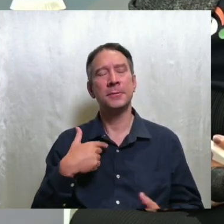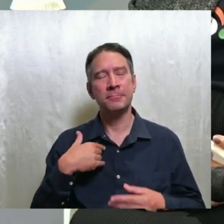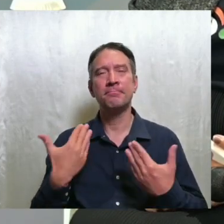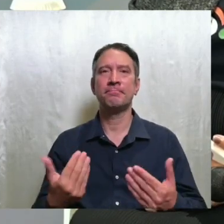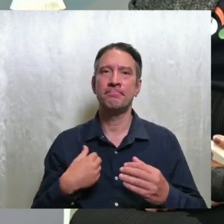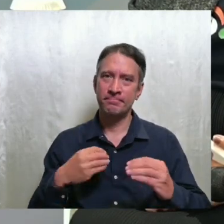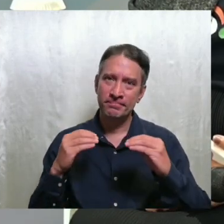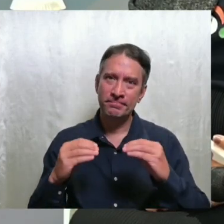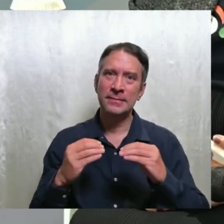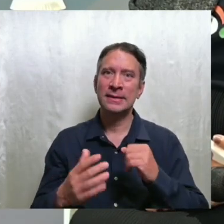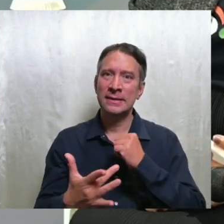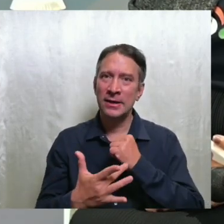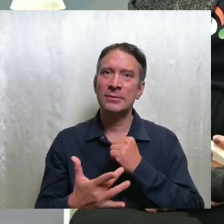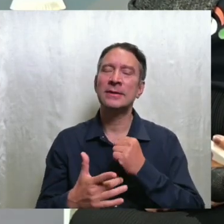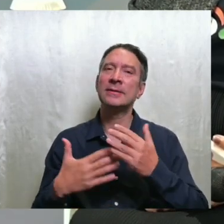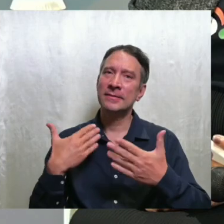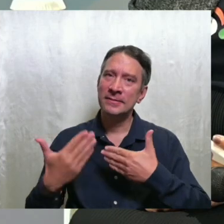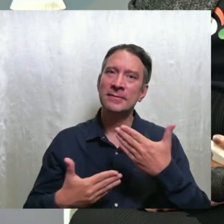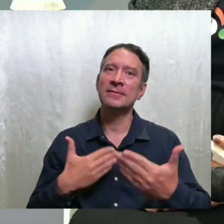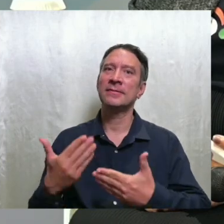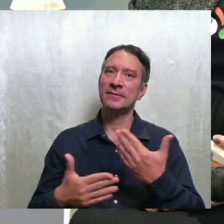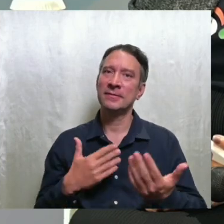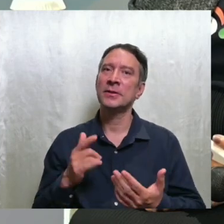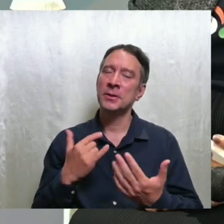a one-day activity. We